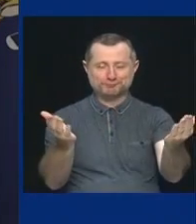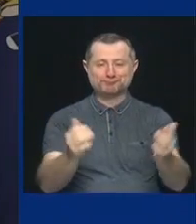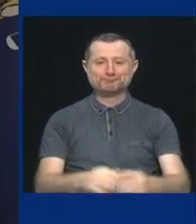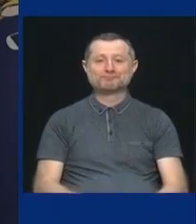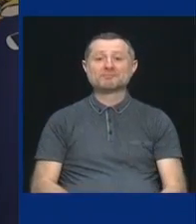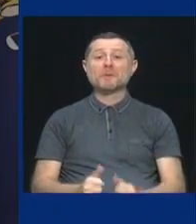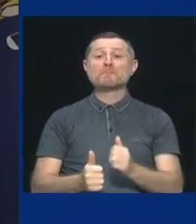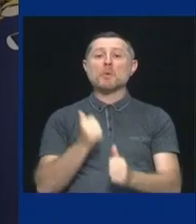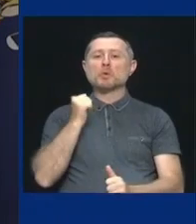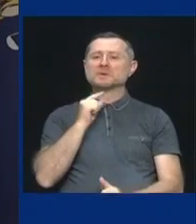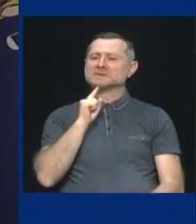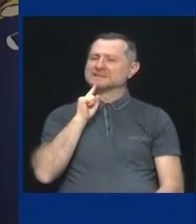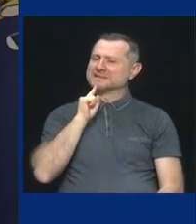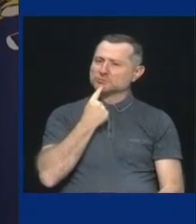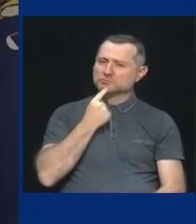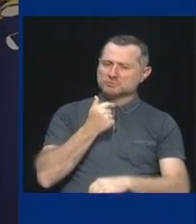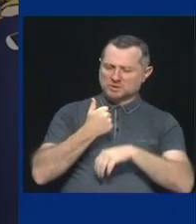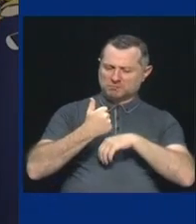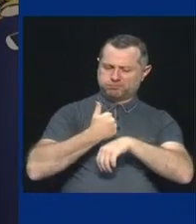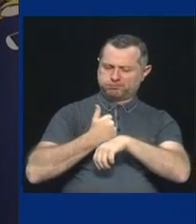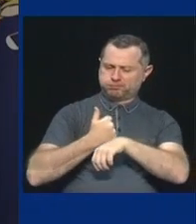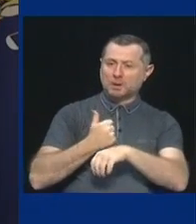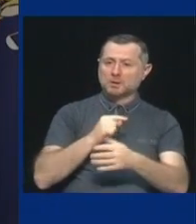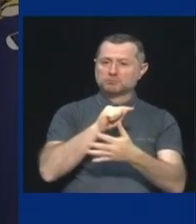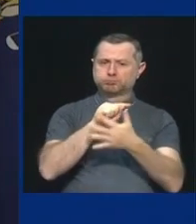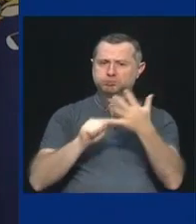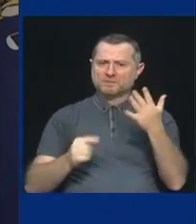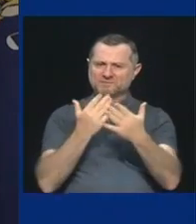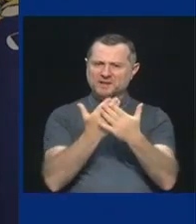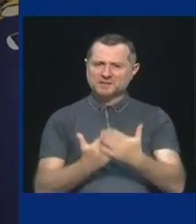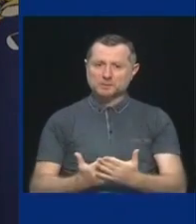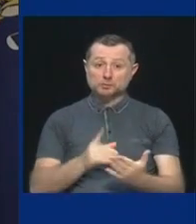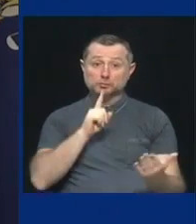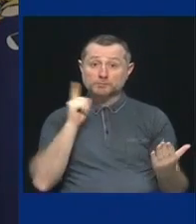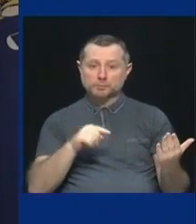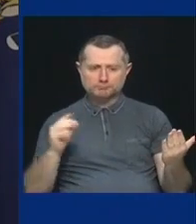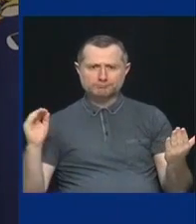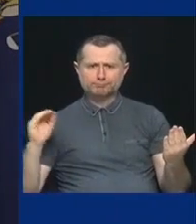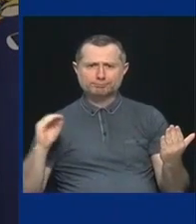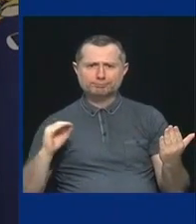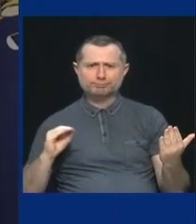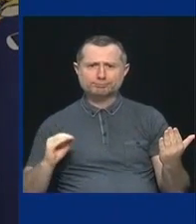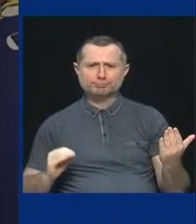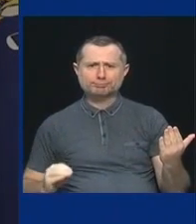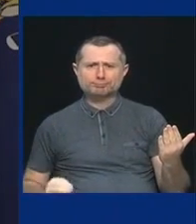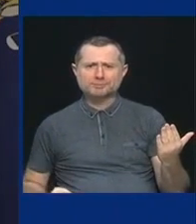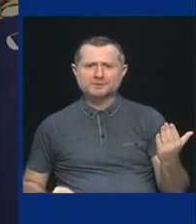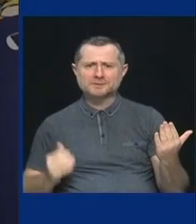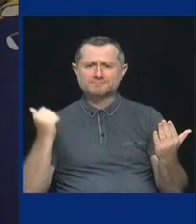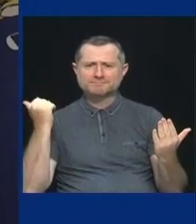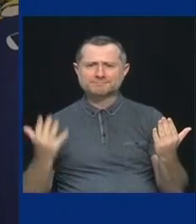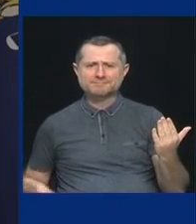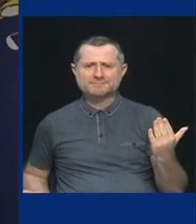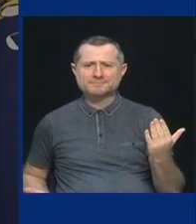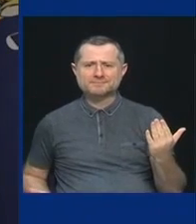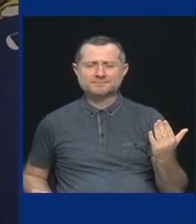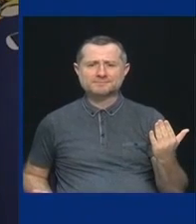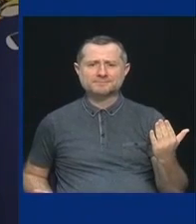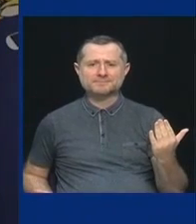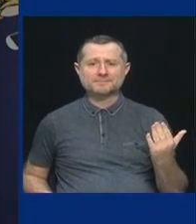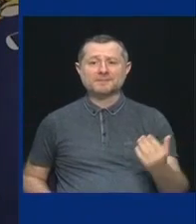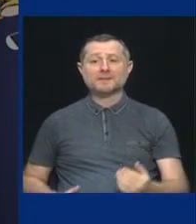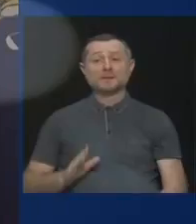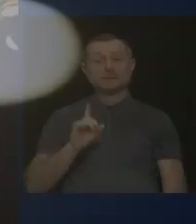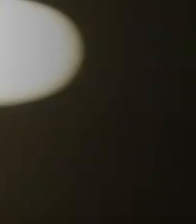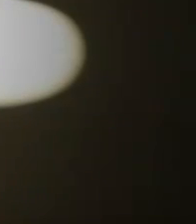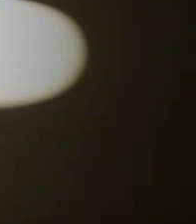I stepped down and I resigned for you because we are fighting COVID. I don't want you to get dragged into my mess as well. This is a